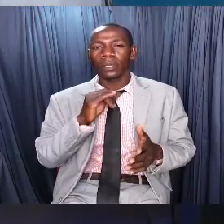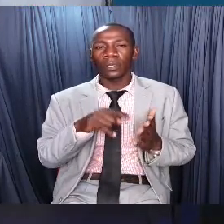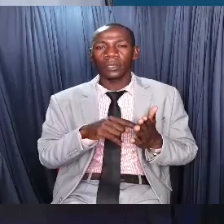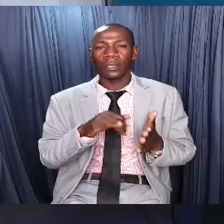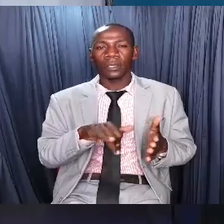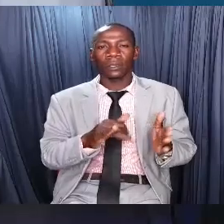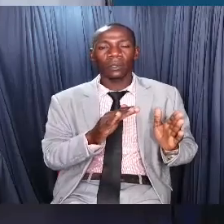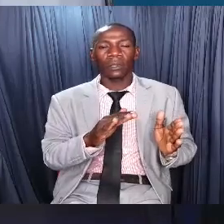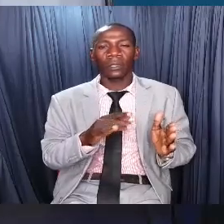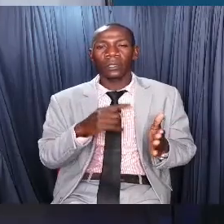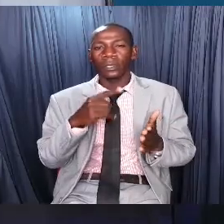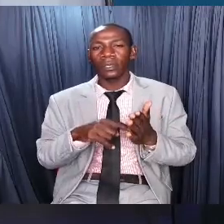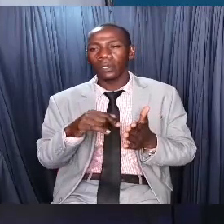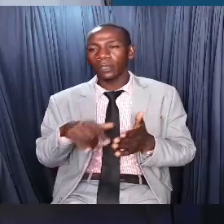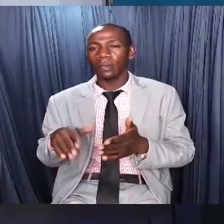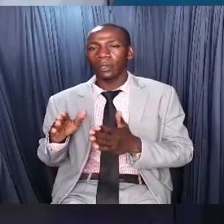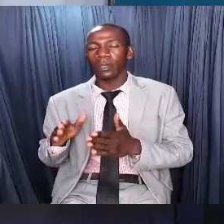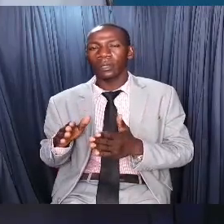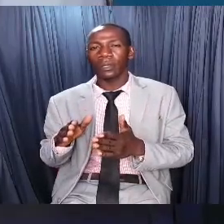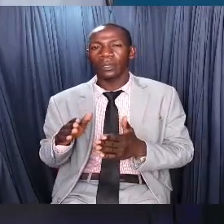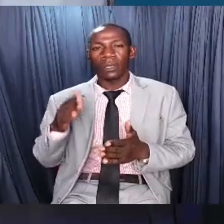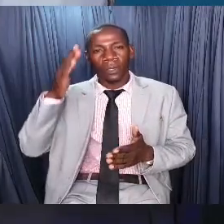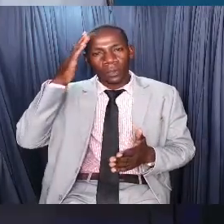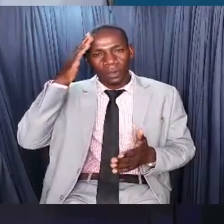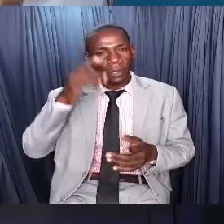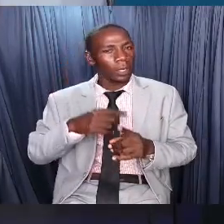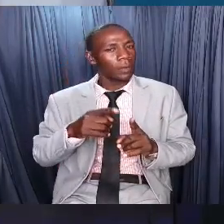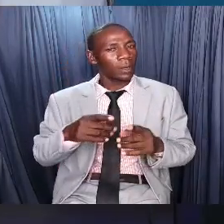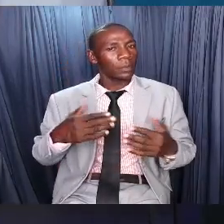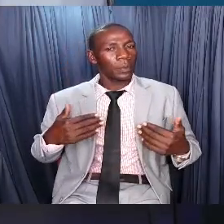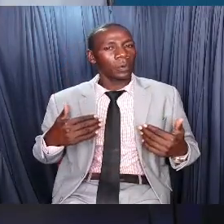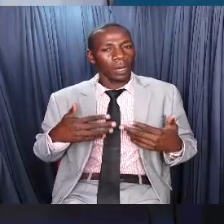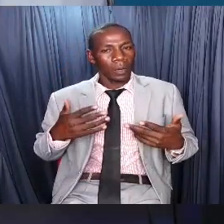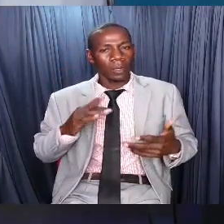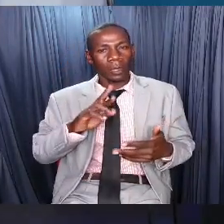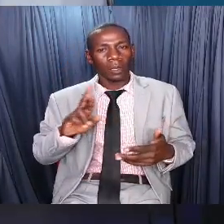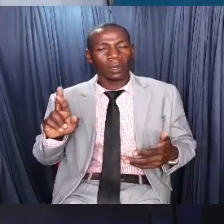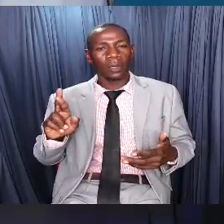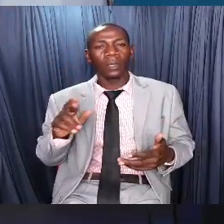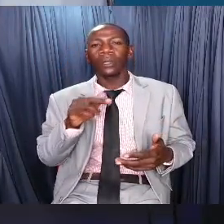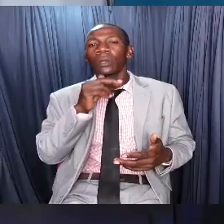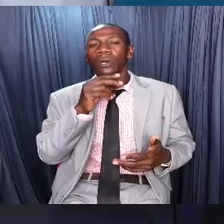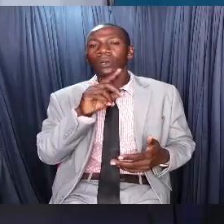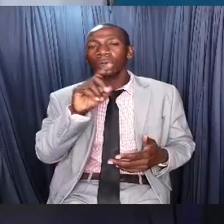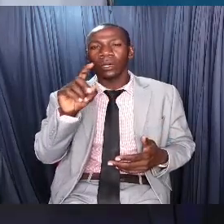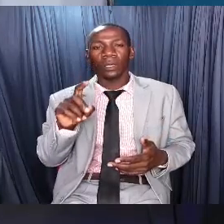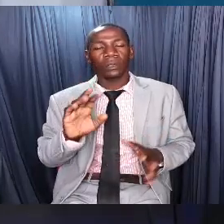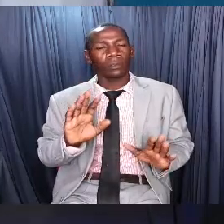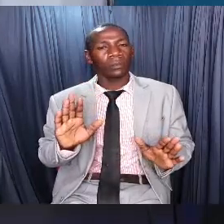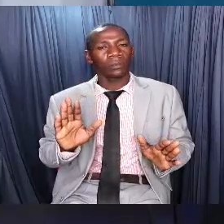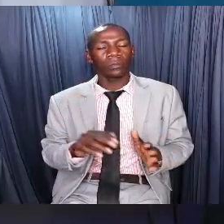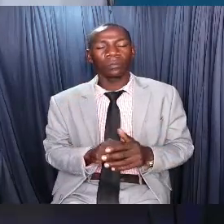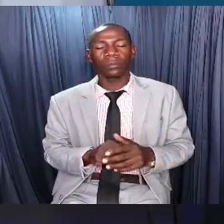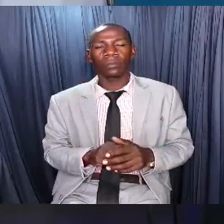hivi, or maybe you are this way, wala yuko hivi, or maybe you are this way. Yeye anajua kila mtu vile alivyo. He knows everybody how he is in nature. Hana haja ya kujulishwa. He doesn't need to be